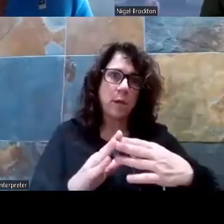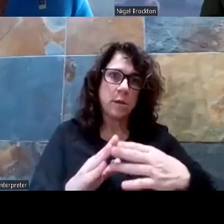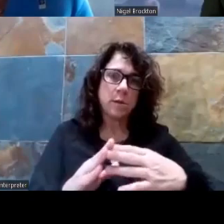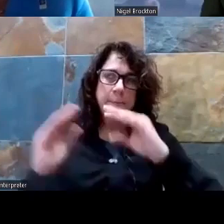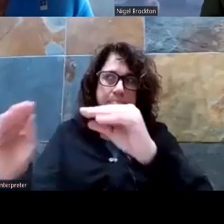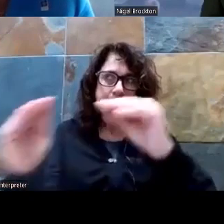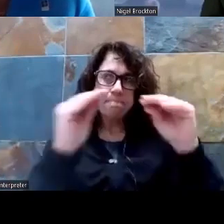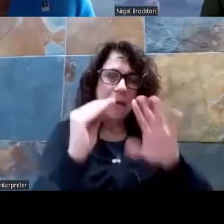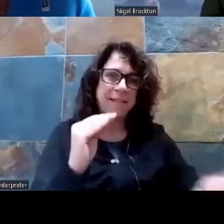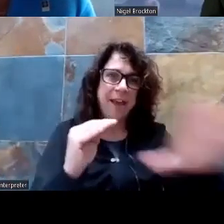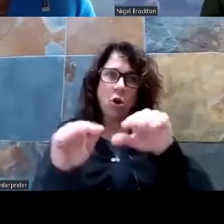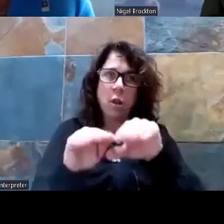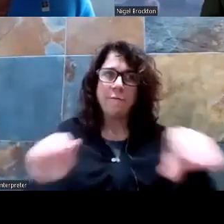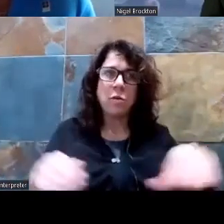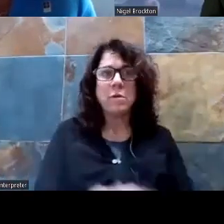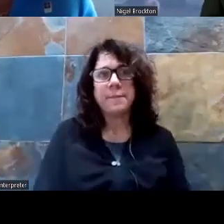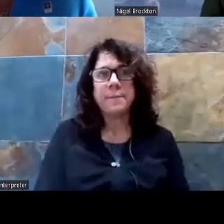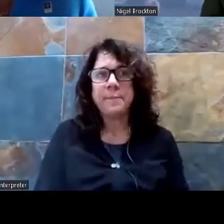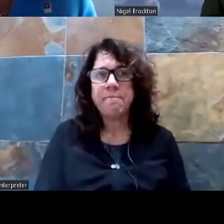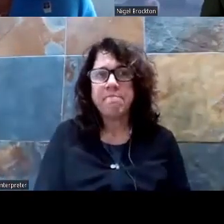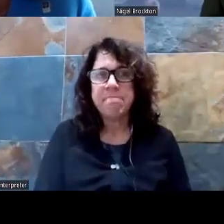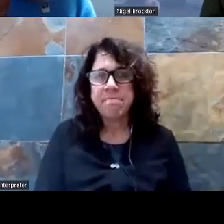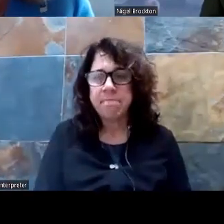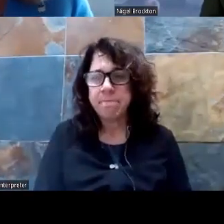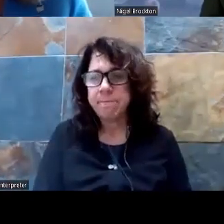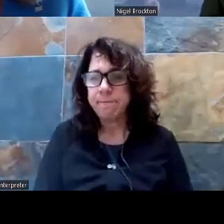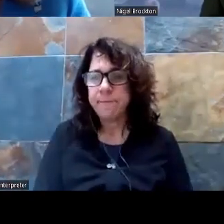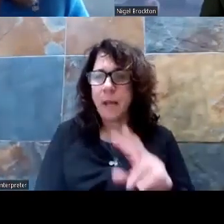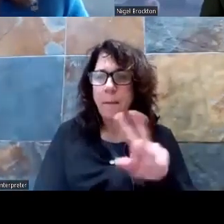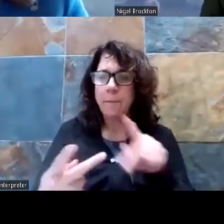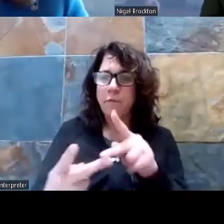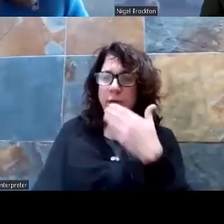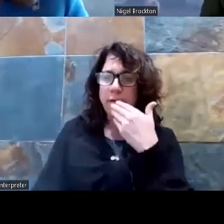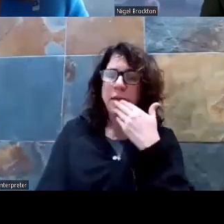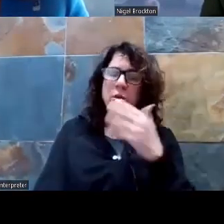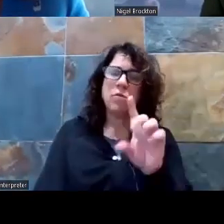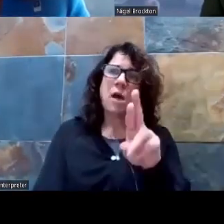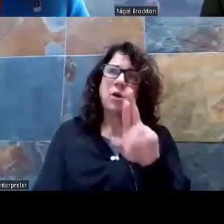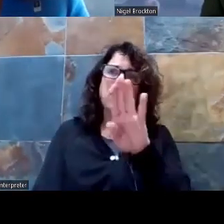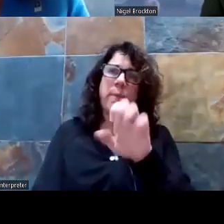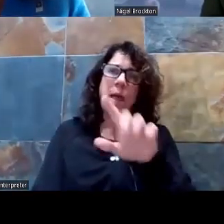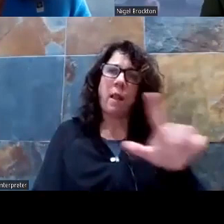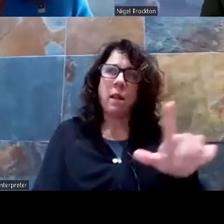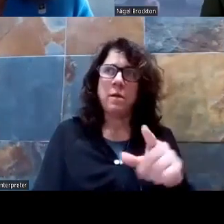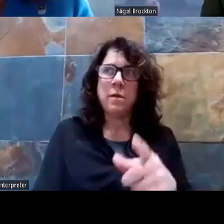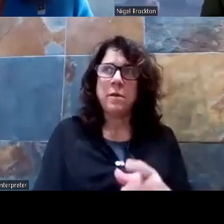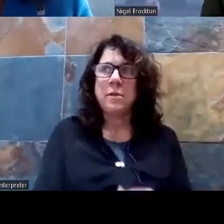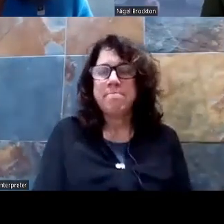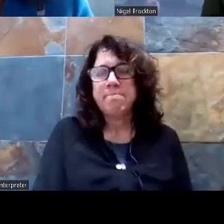at the level that they are. Perfect. Thank you. Dr. Bell.